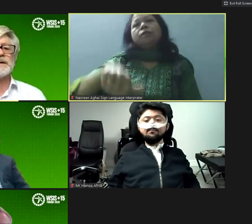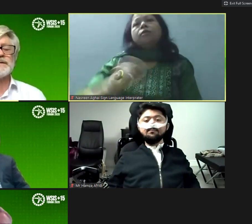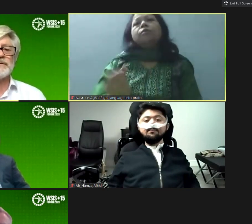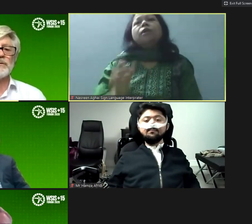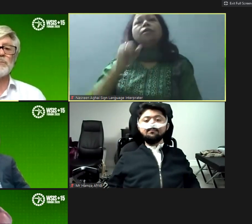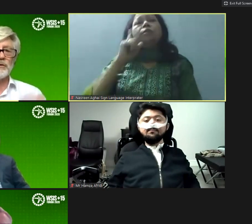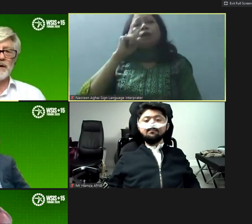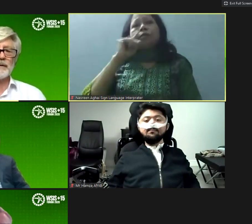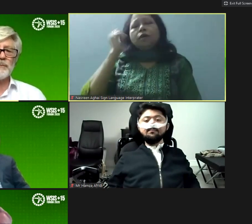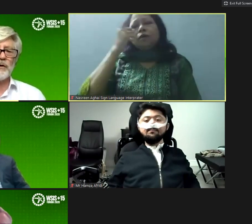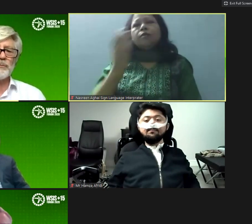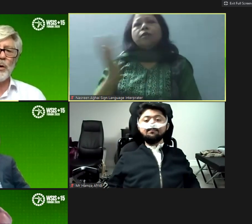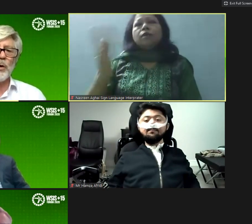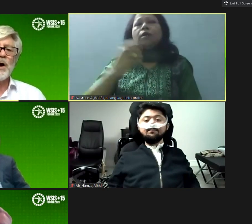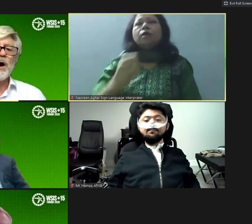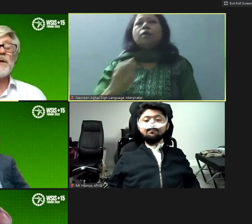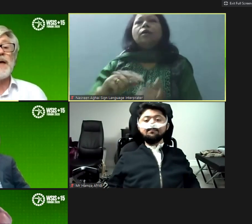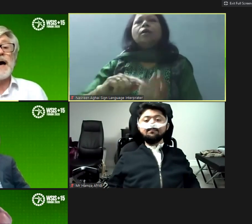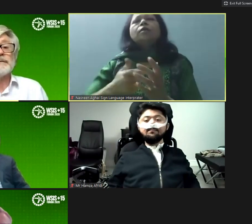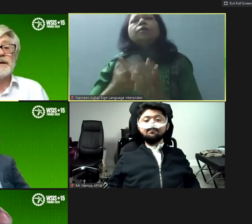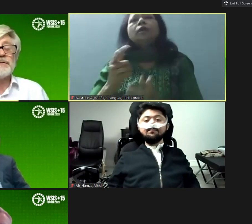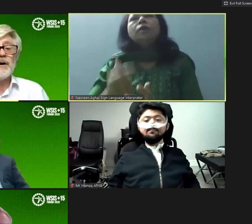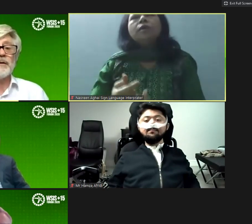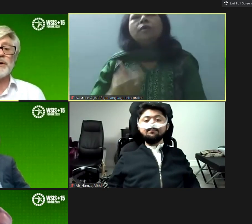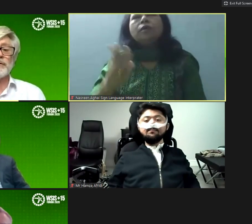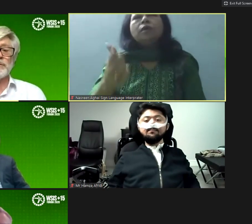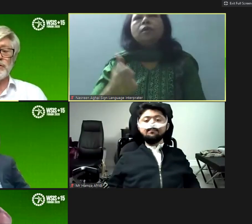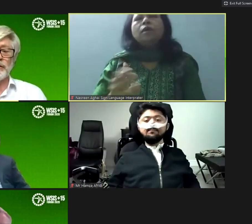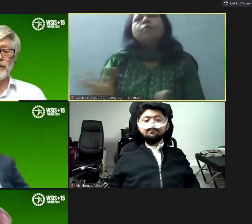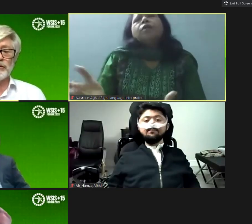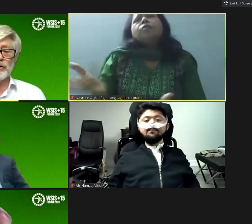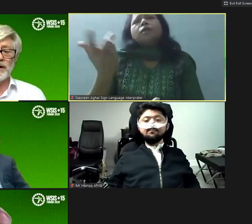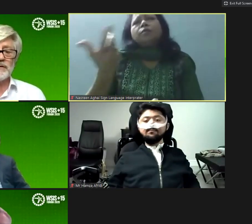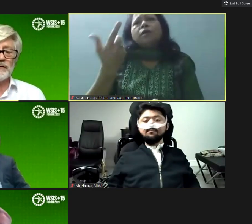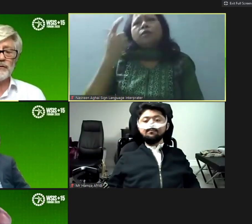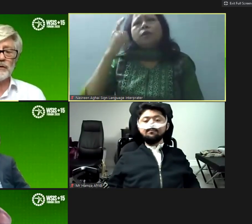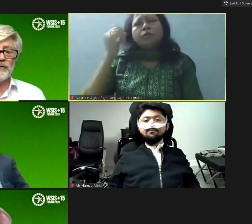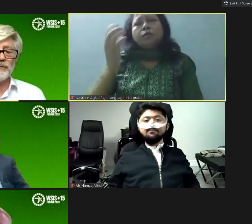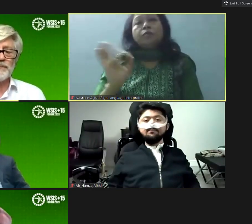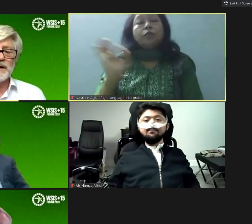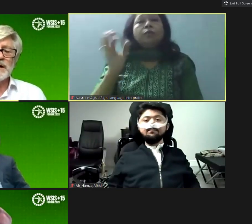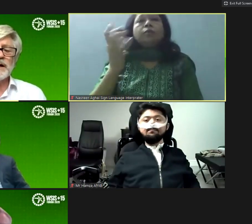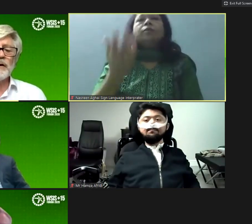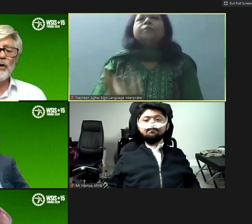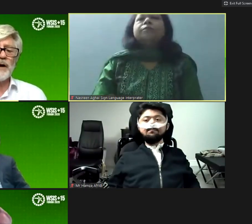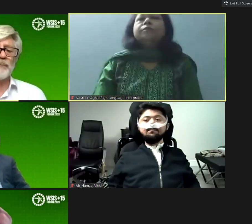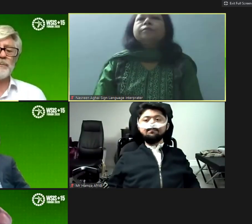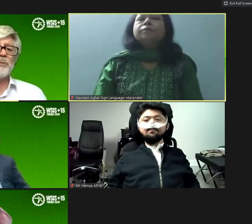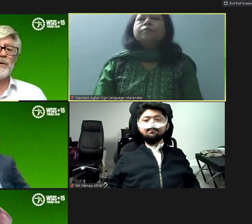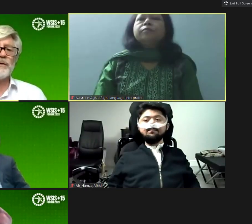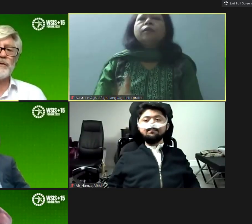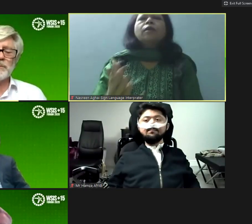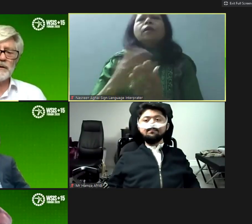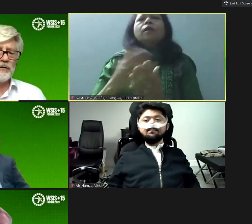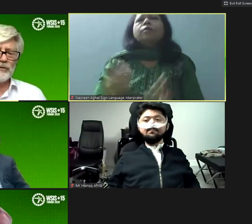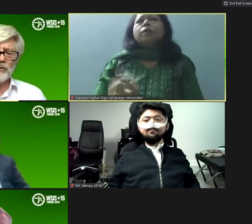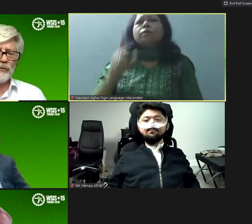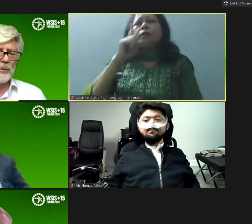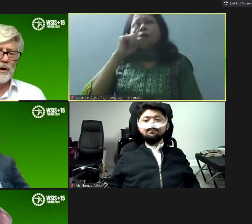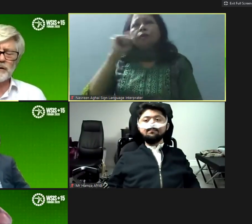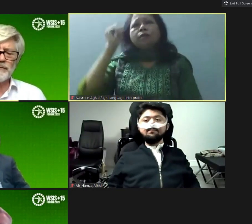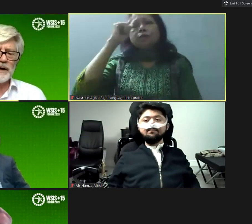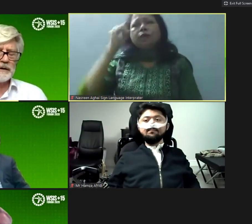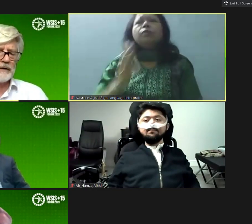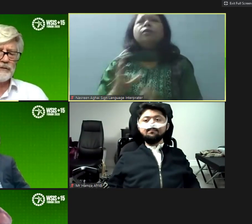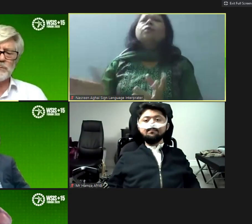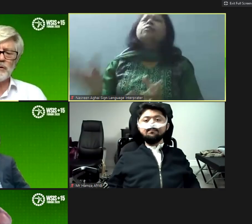with disabilities to protect themselves more, but that in turn brings themselves into greater difficulties. In lockdown, people with disabilities across